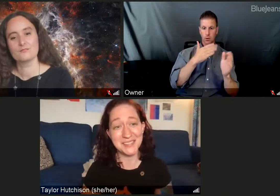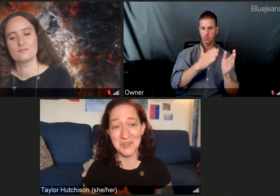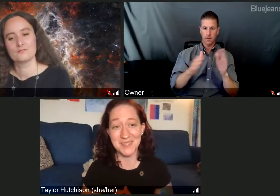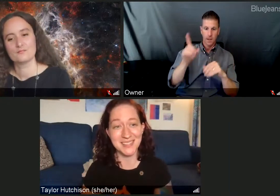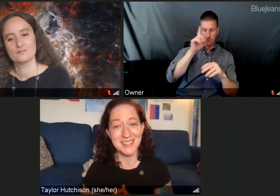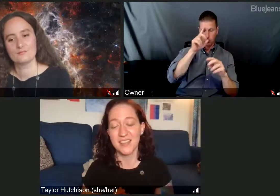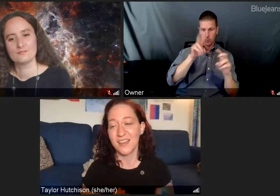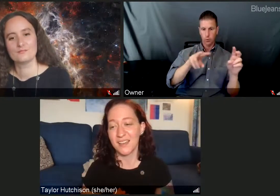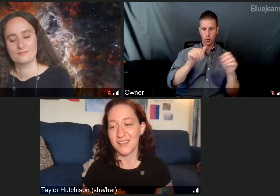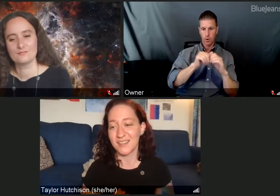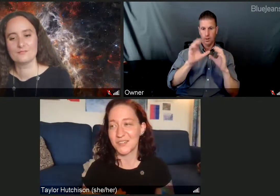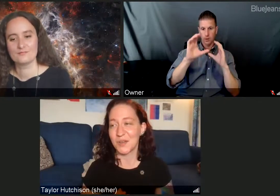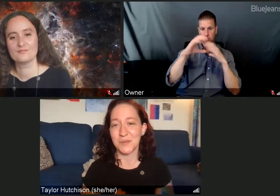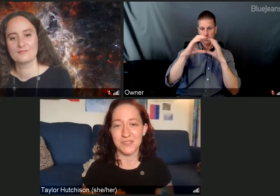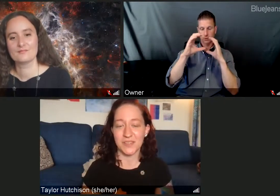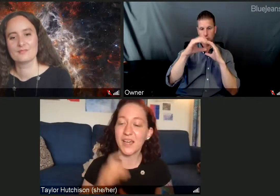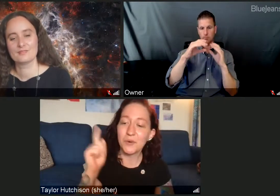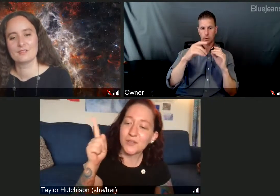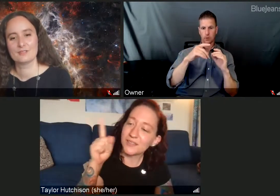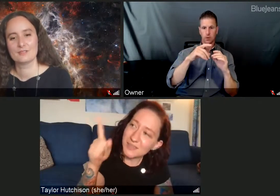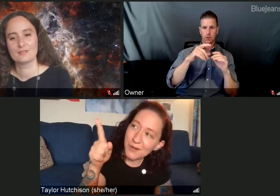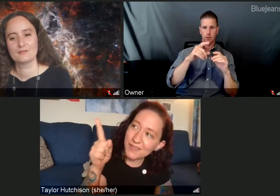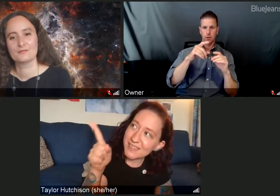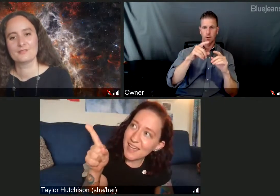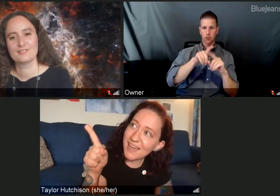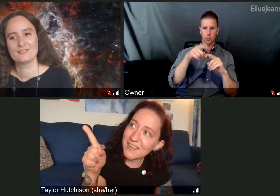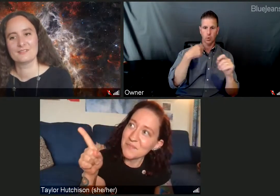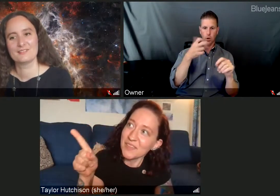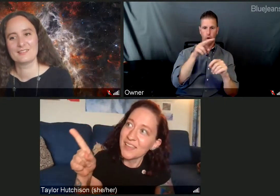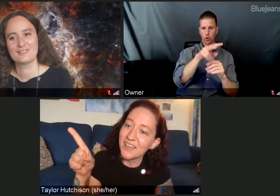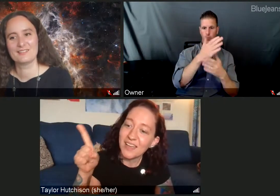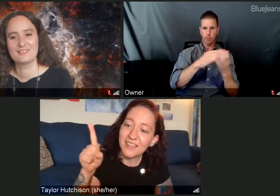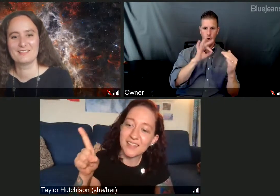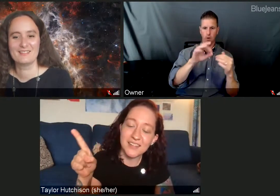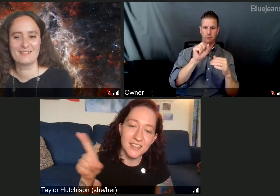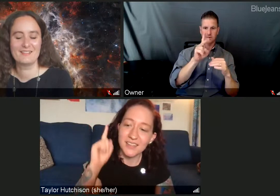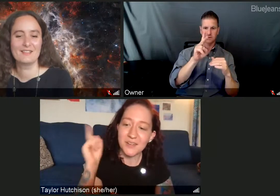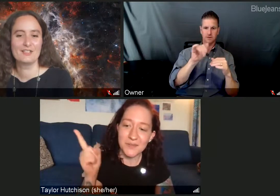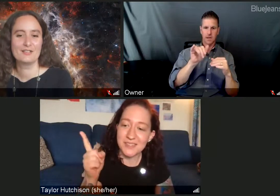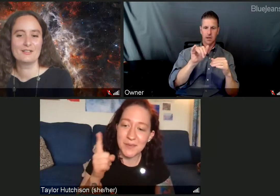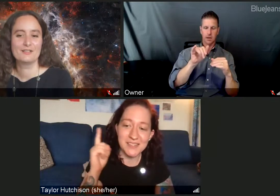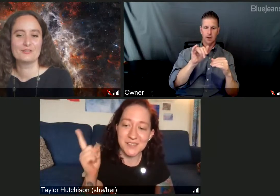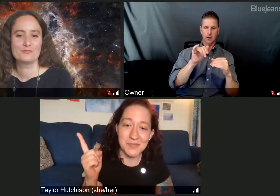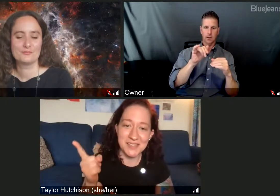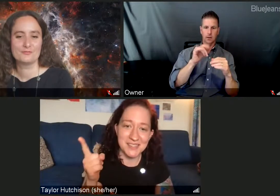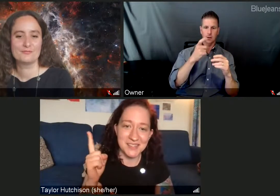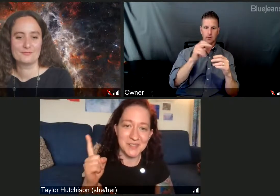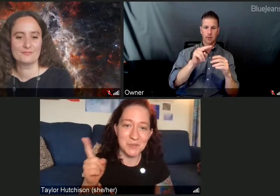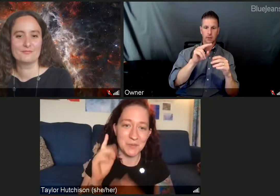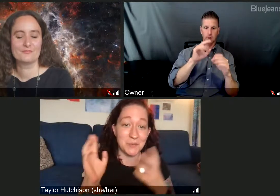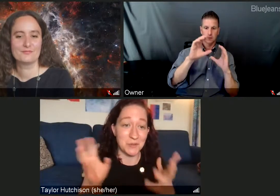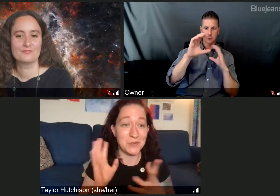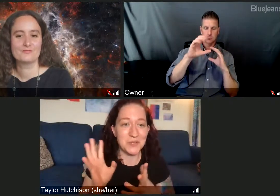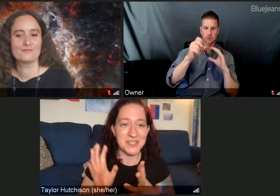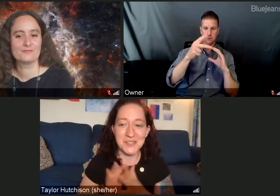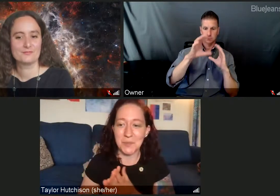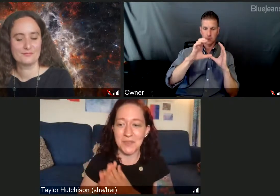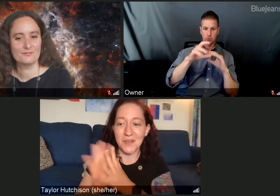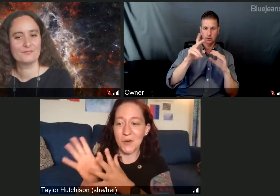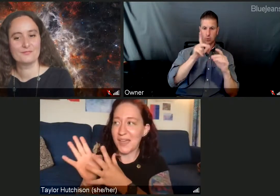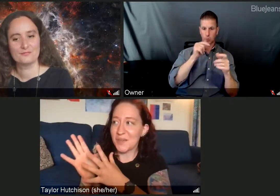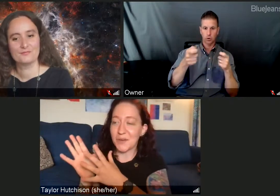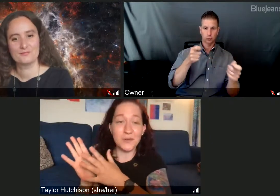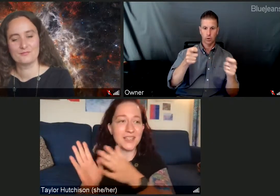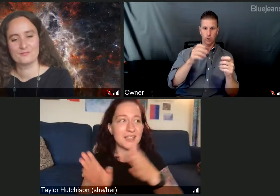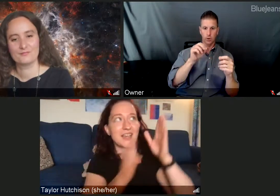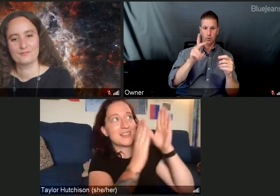with this telescope is astronomers are like, I want to look at this part of the sky. And then, the Space Telescope Science Institute and the people who control the telescope are